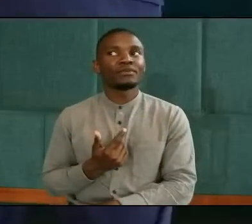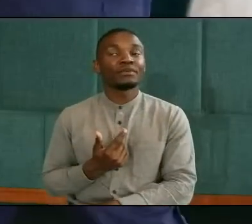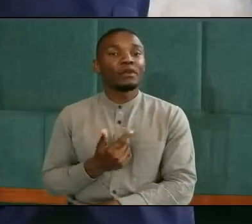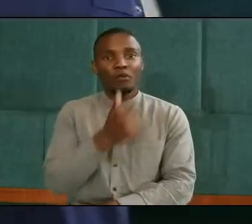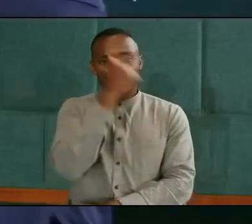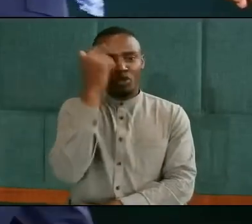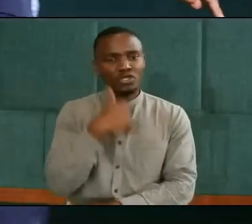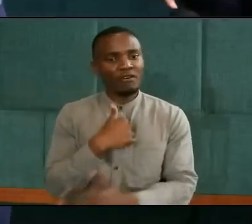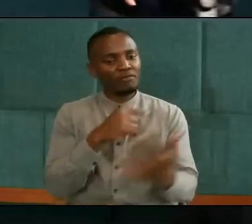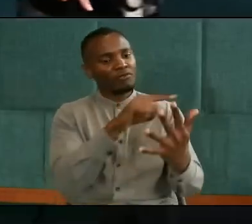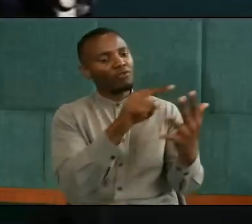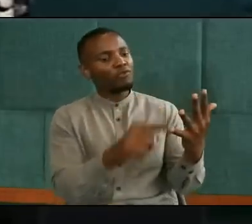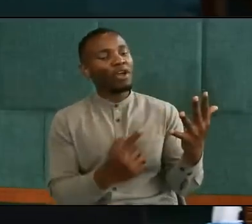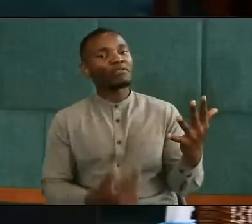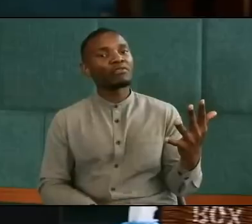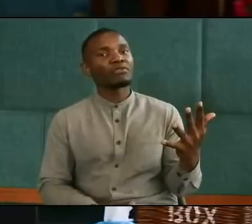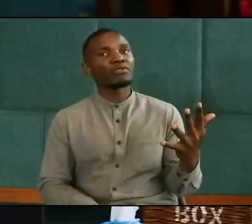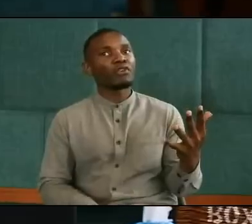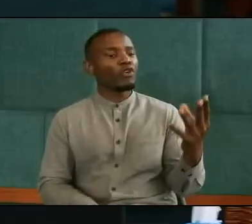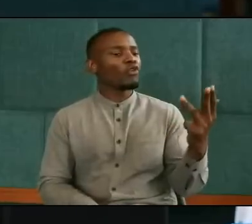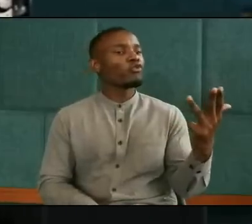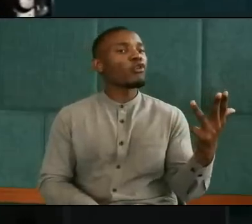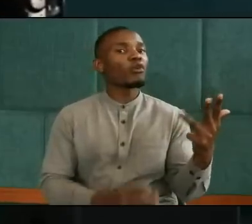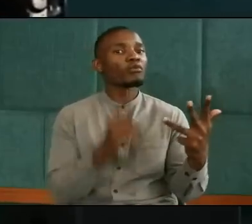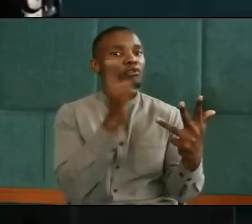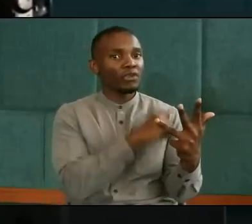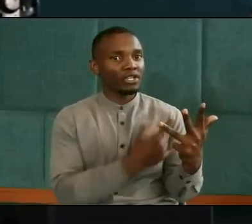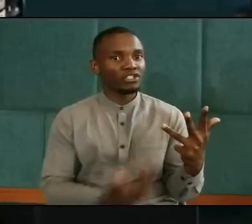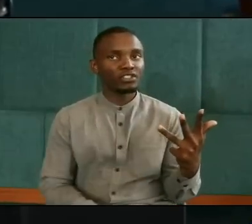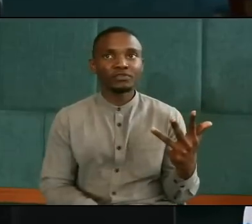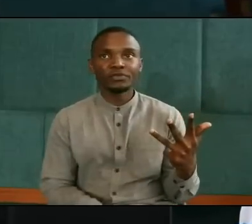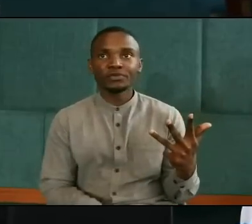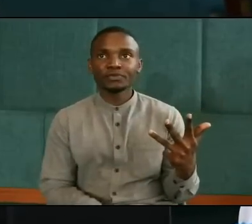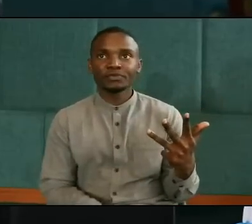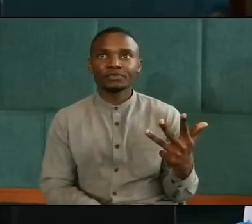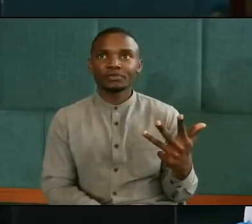5 signs under this one. 4 have already gone.